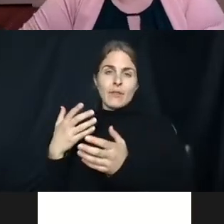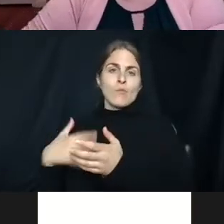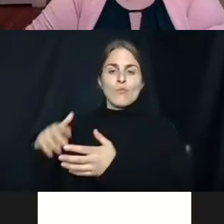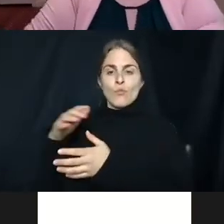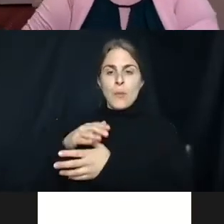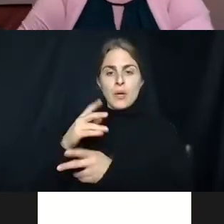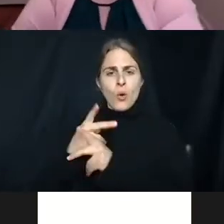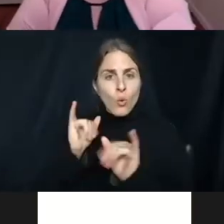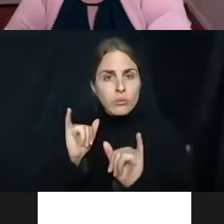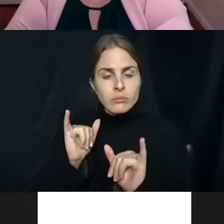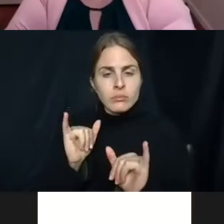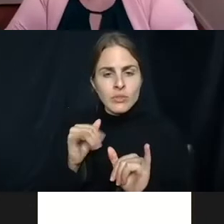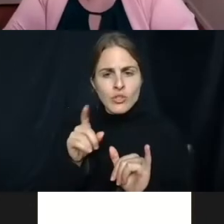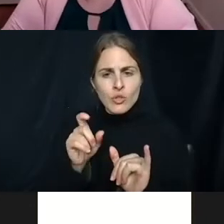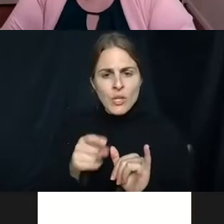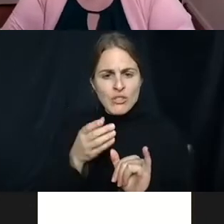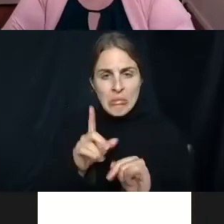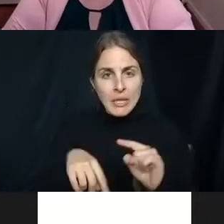there is one. Why can't I see it?